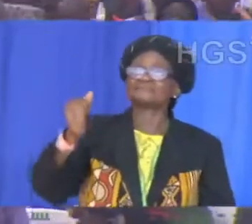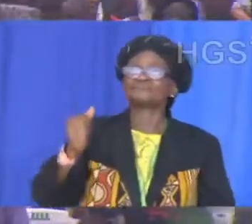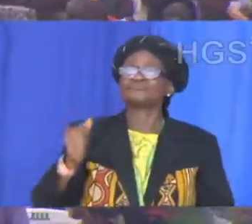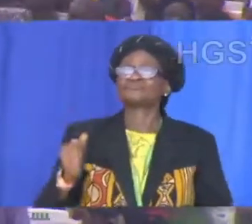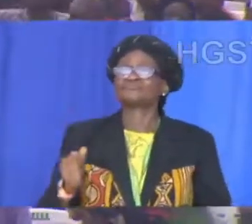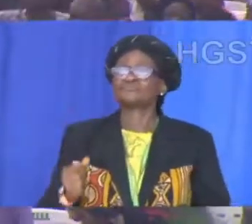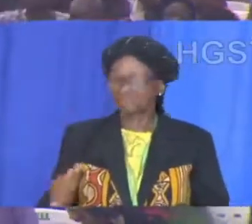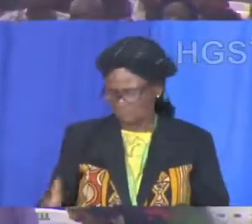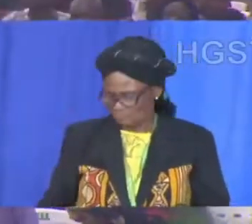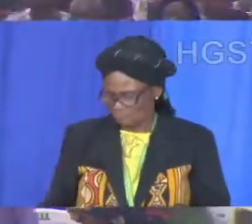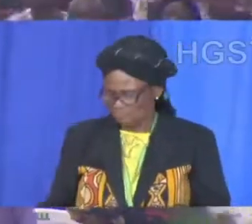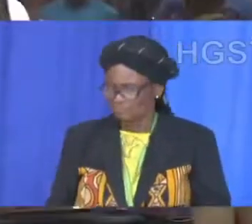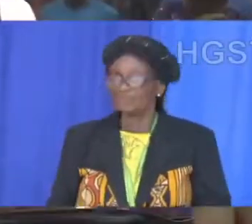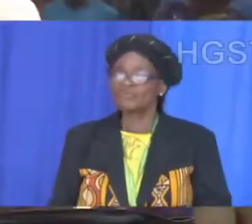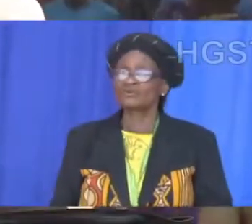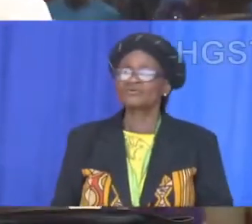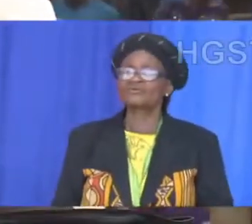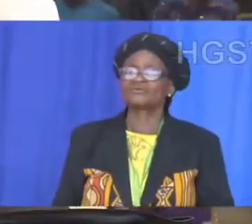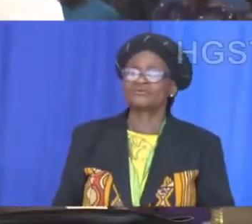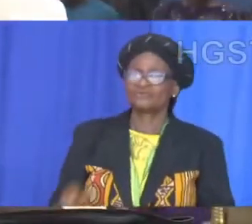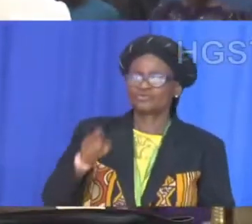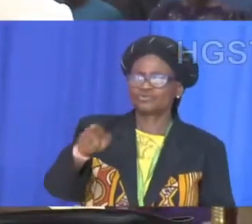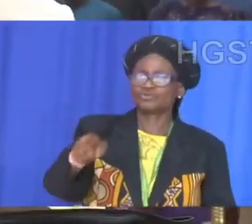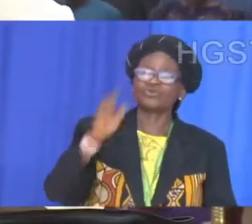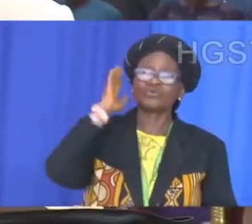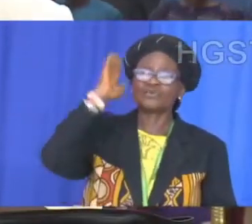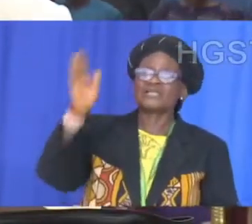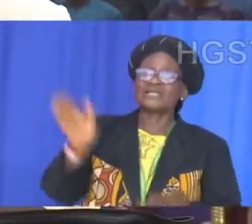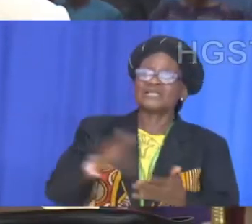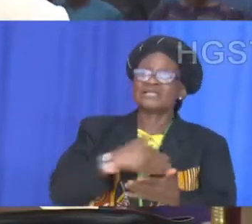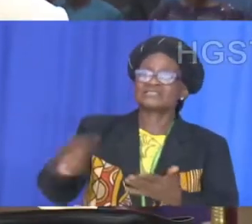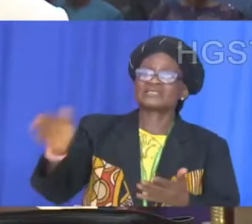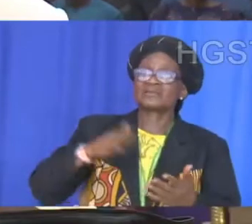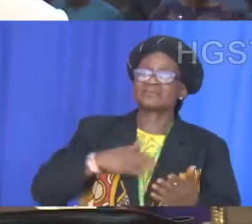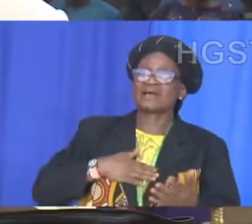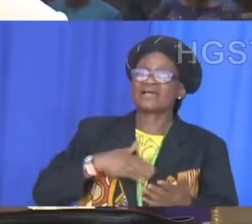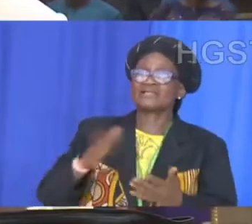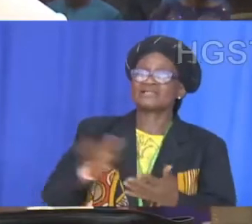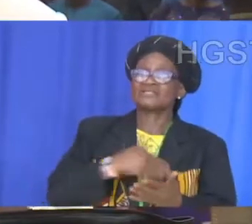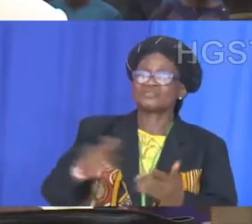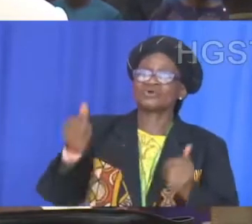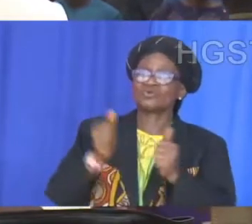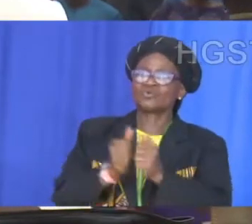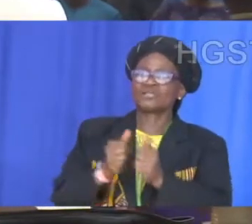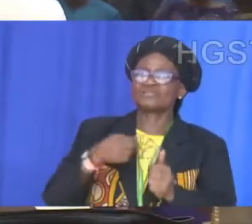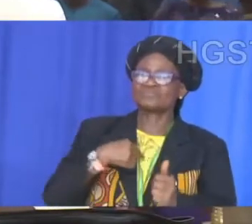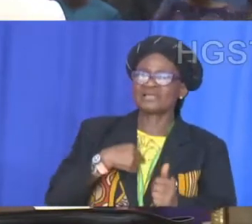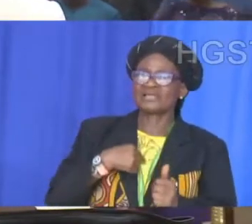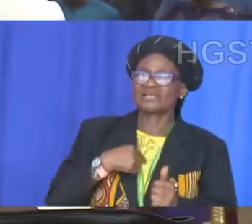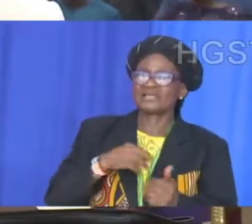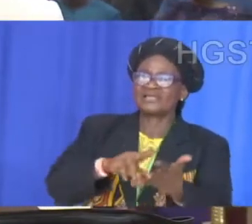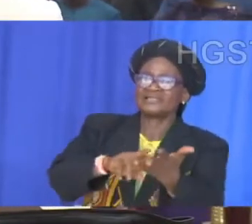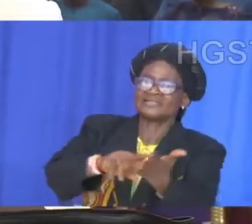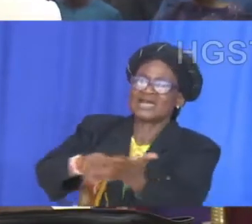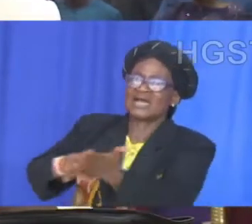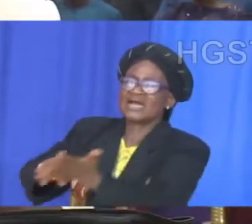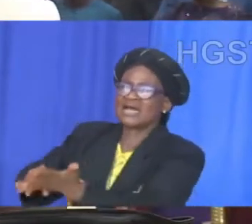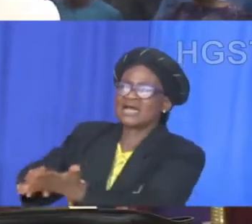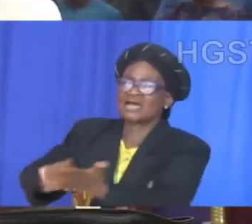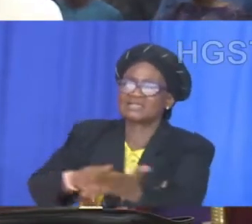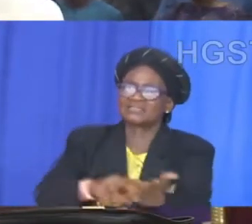Now, you're going to sing my song with me, dance to the nearest basket, and drop your offering, and